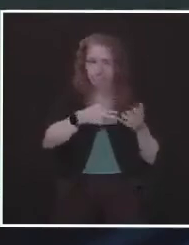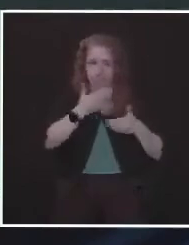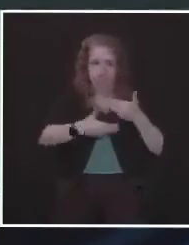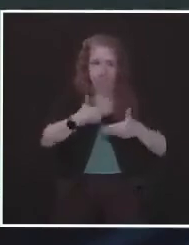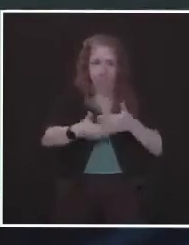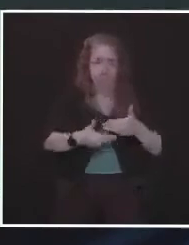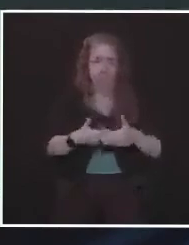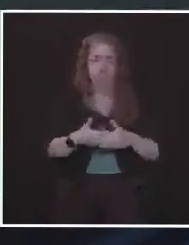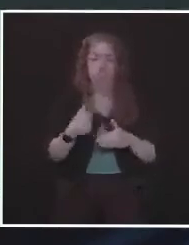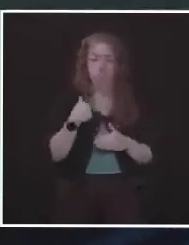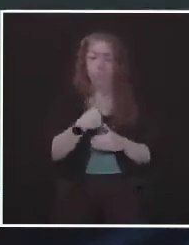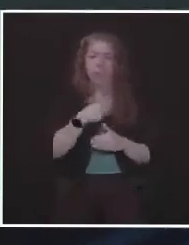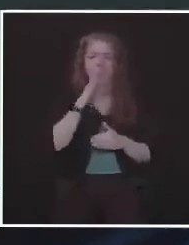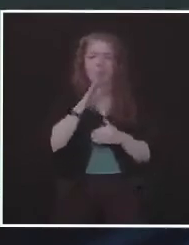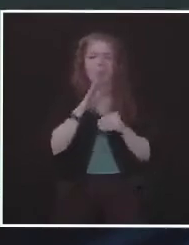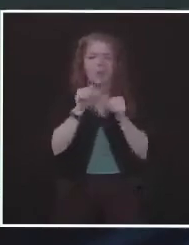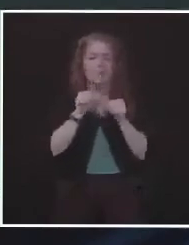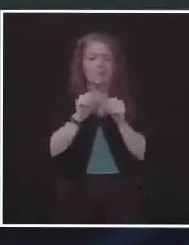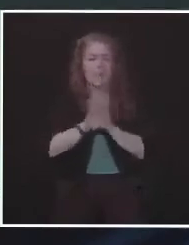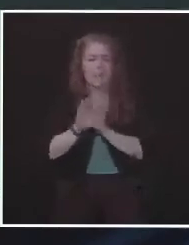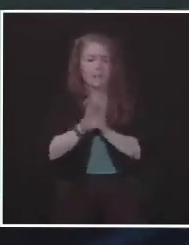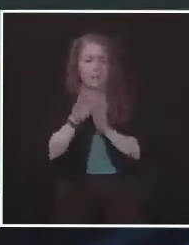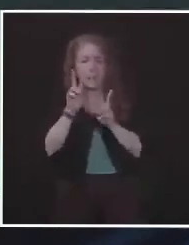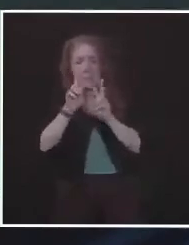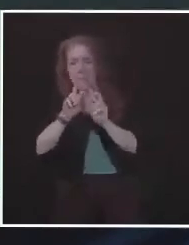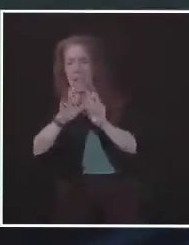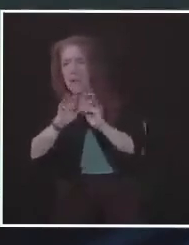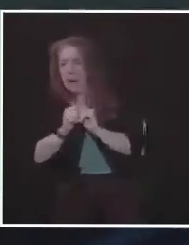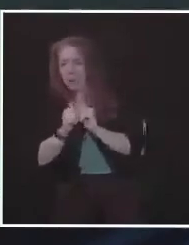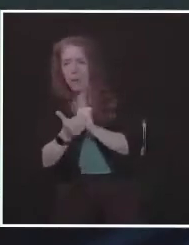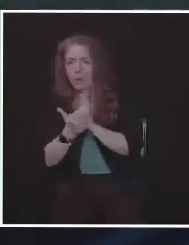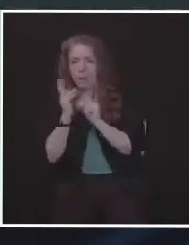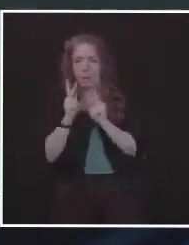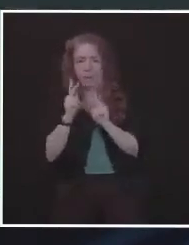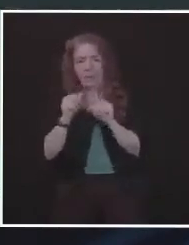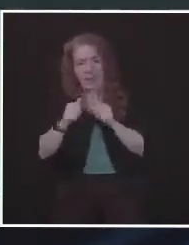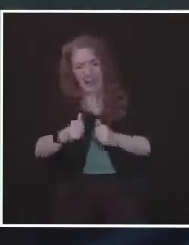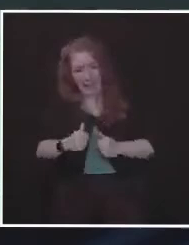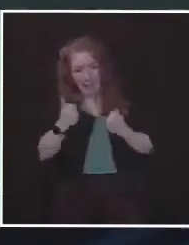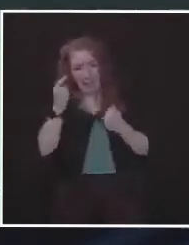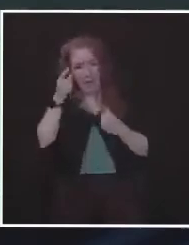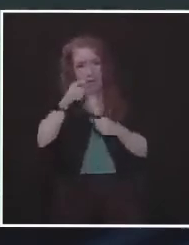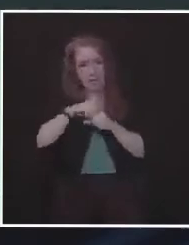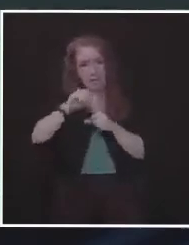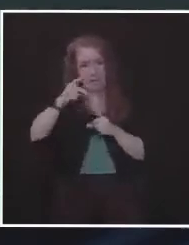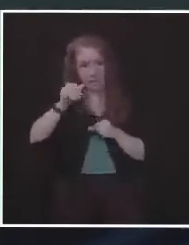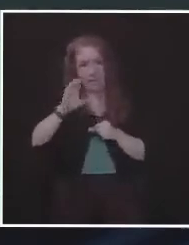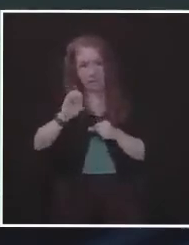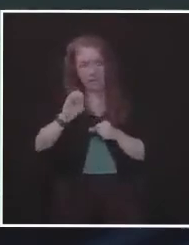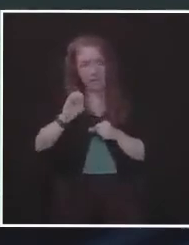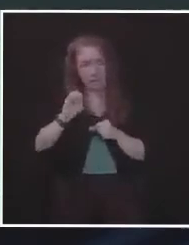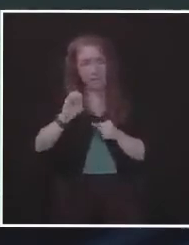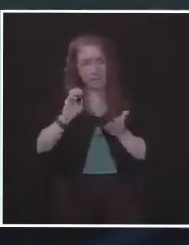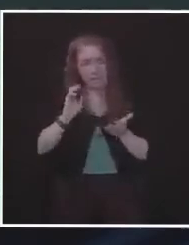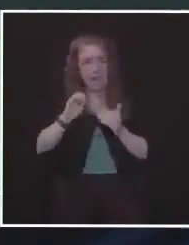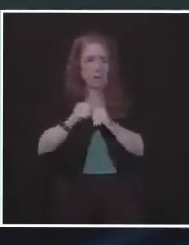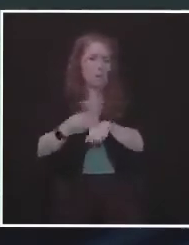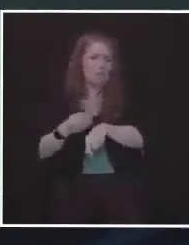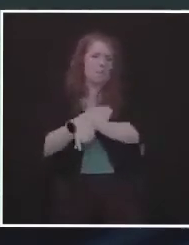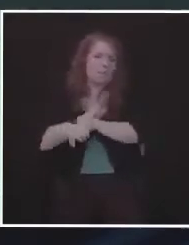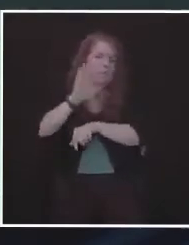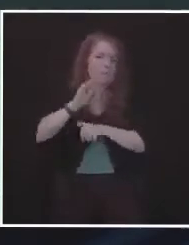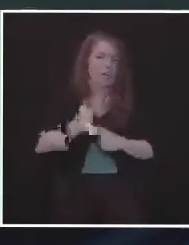people live in space, how to make systems work better in space. That's ongoing today on ISS. So I think, to me, that's